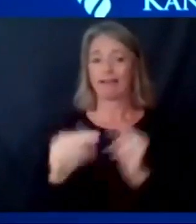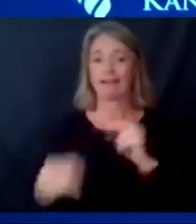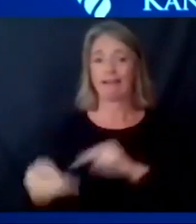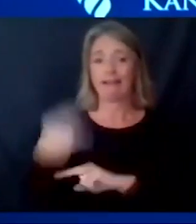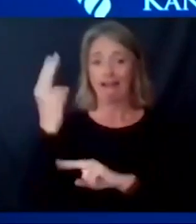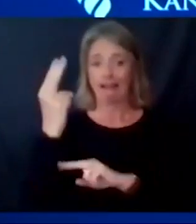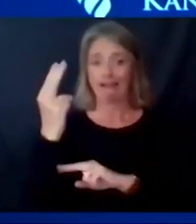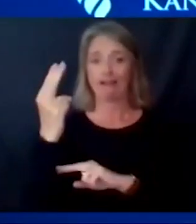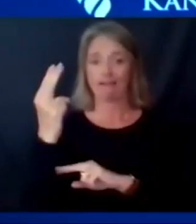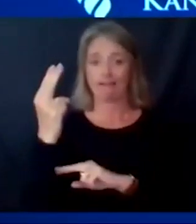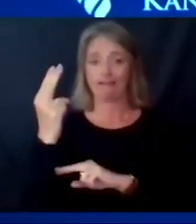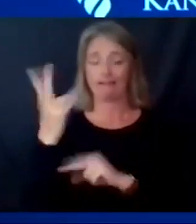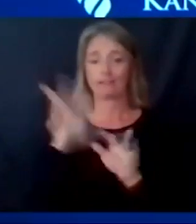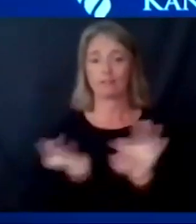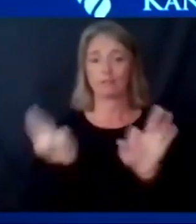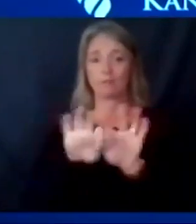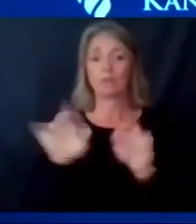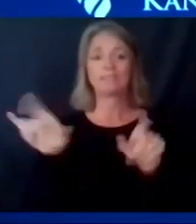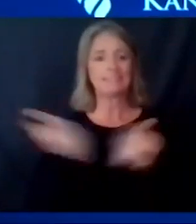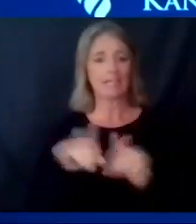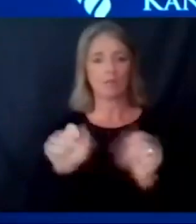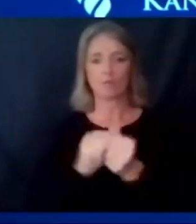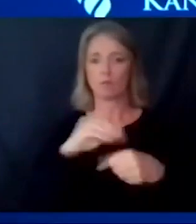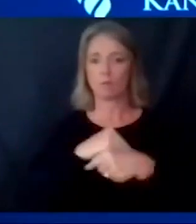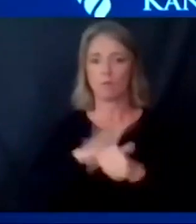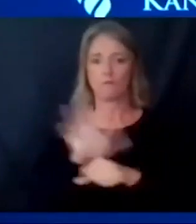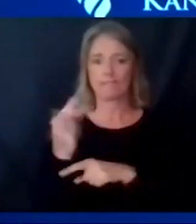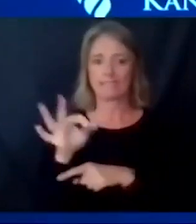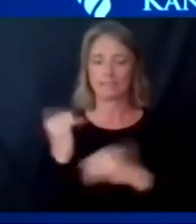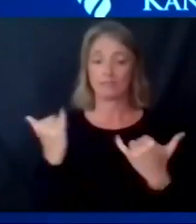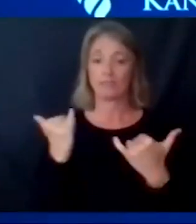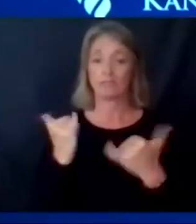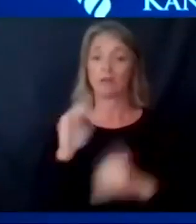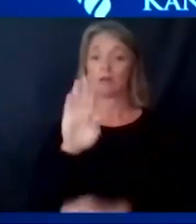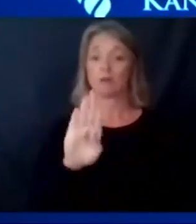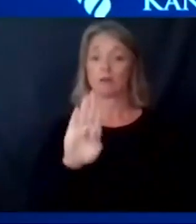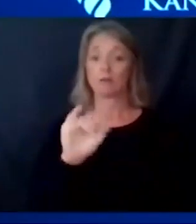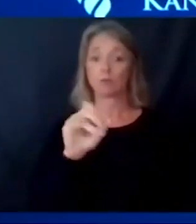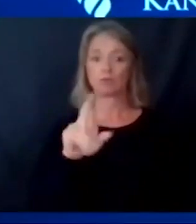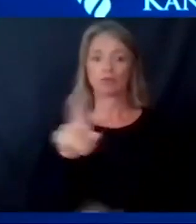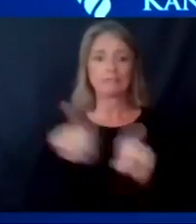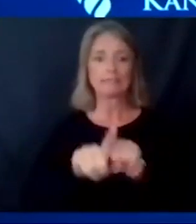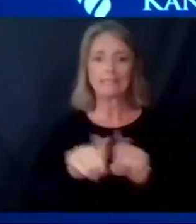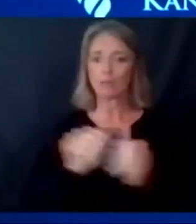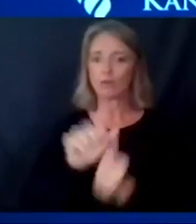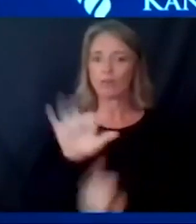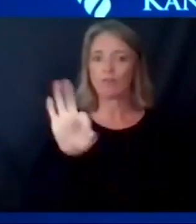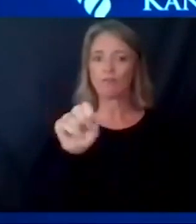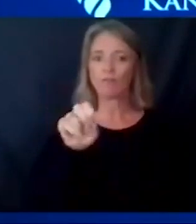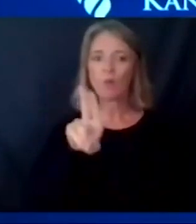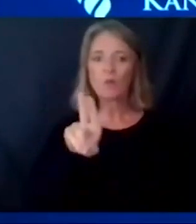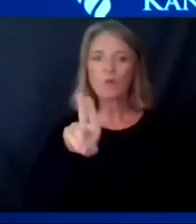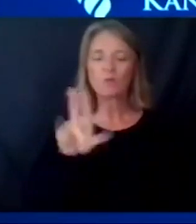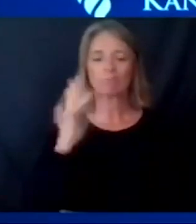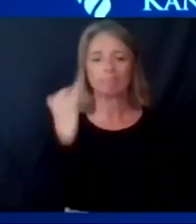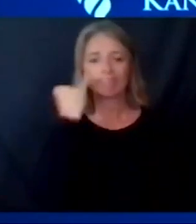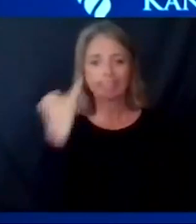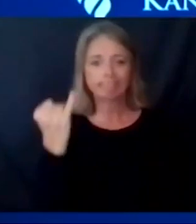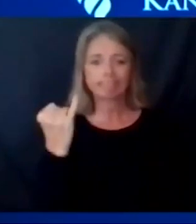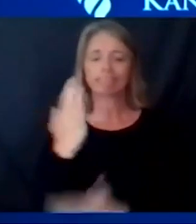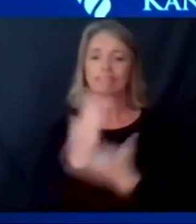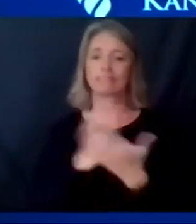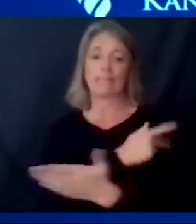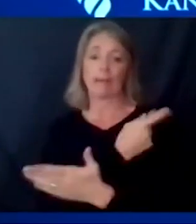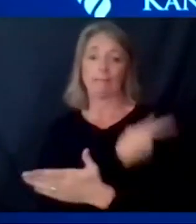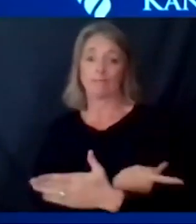We can give boosters, by the way, with influenza vaccination to accomplish the same thing. There are some patients who are immunocompromised and who, if they